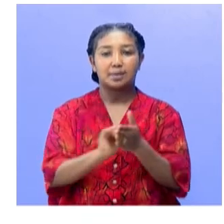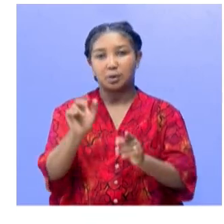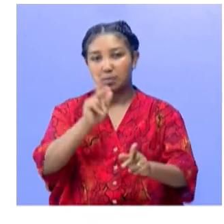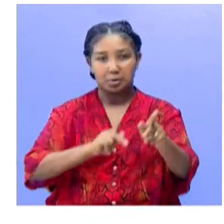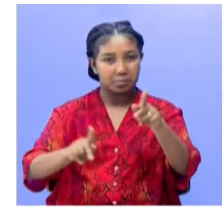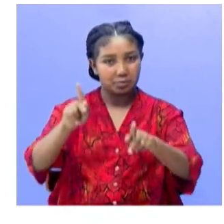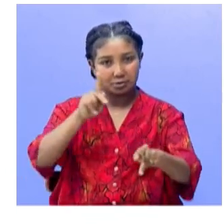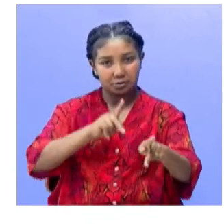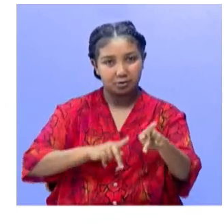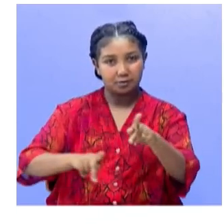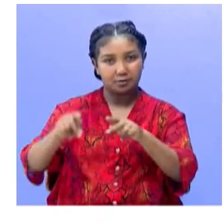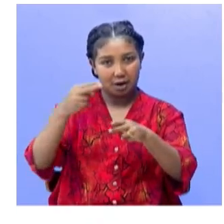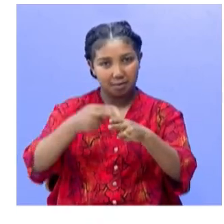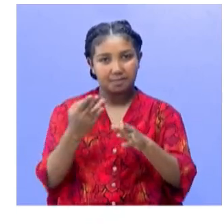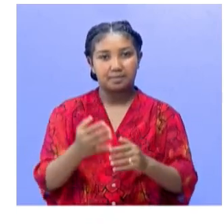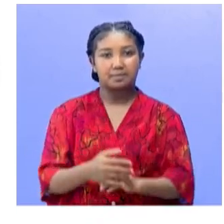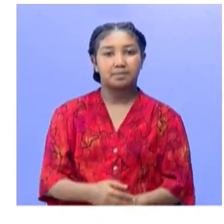people,